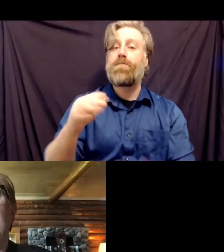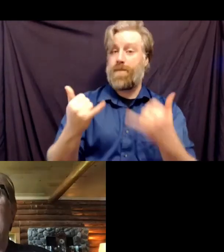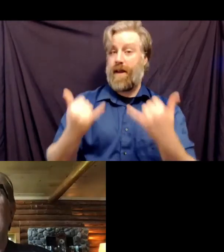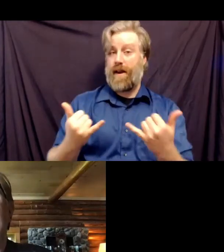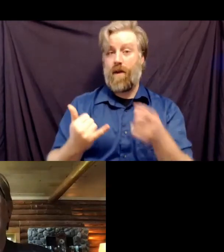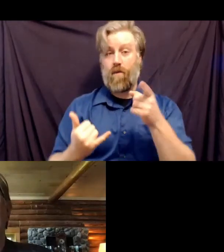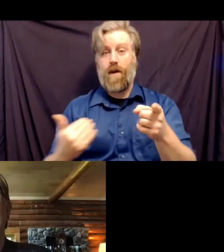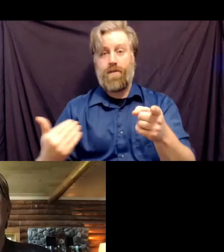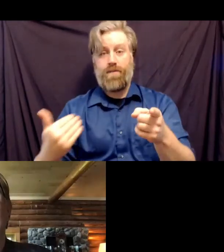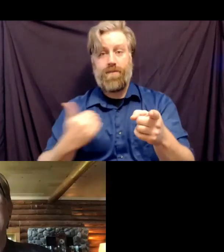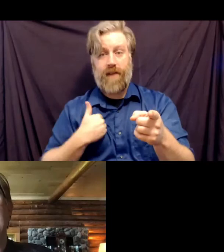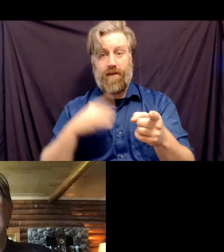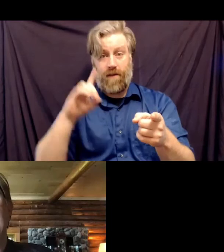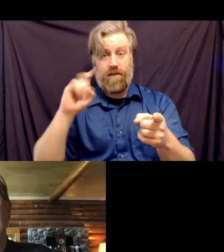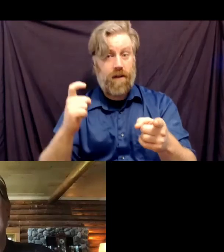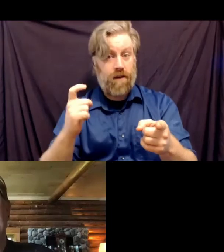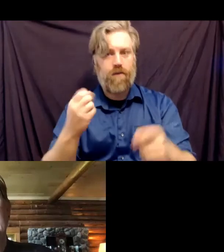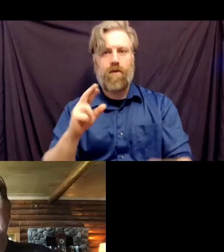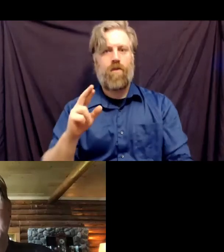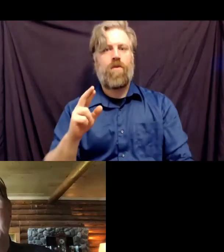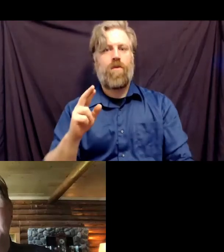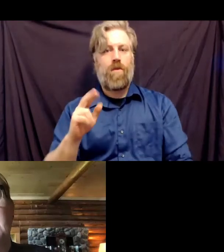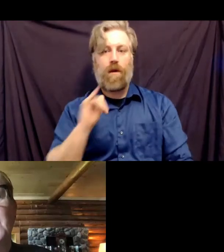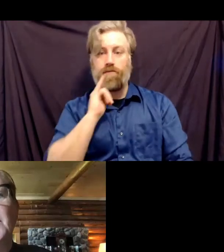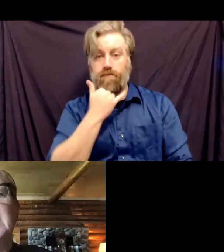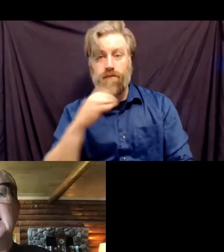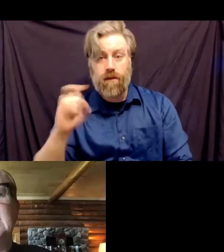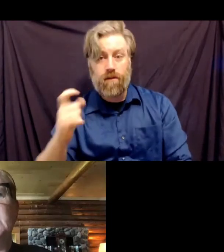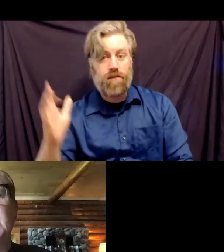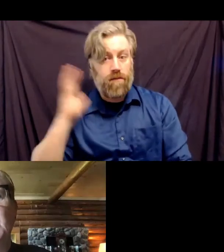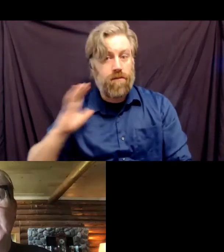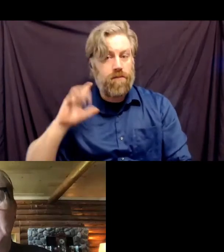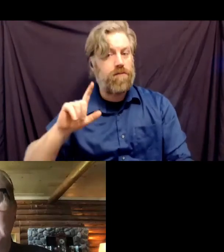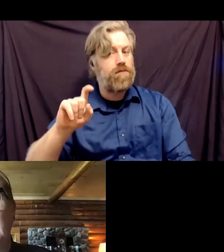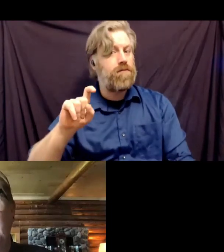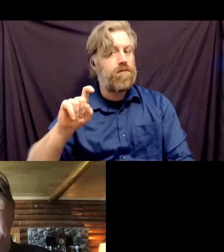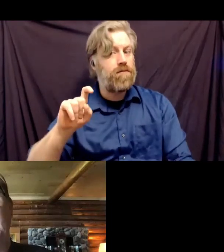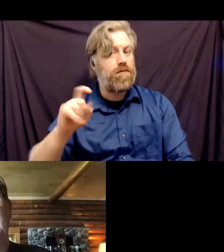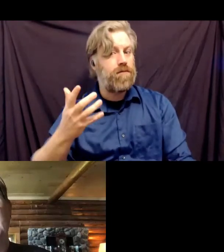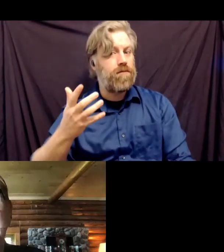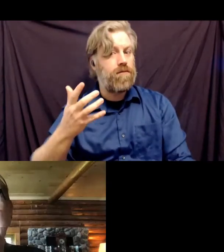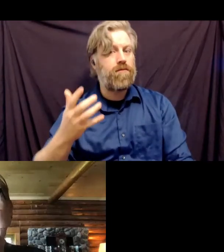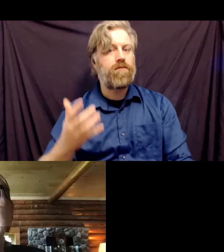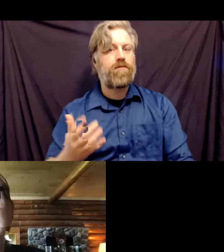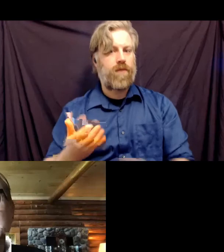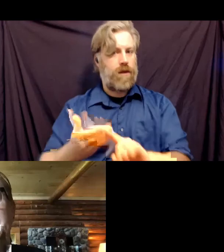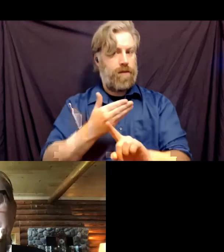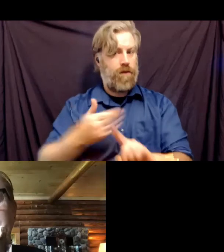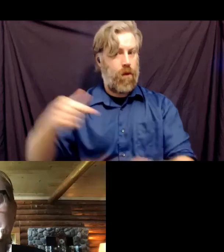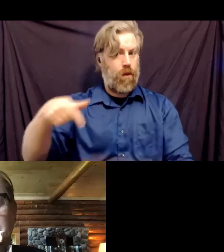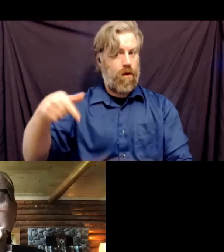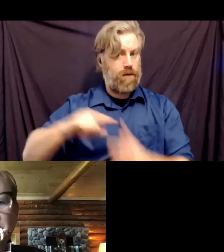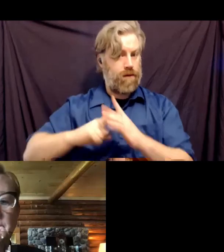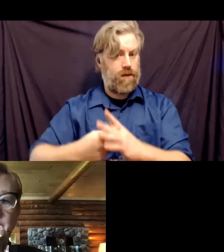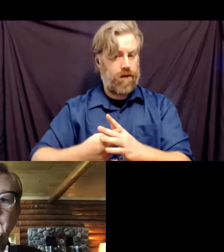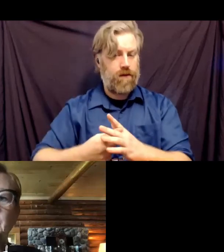you have the diagnosis, or was the diagnosis misinterpreted from your early days when you were ill before you started Qigong? I